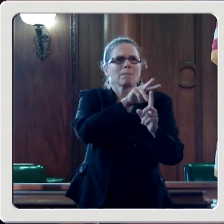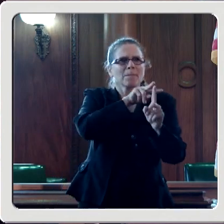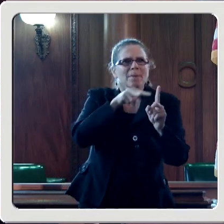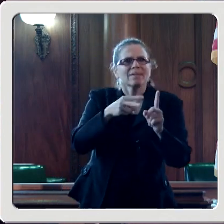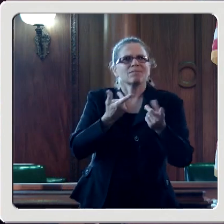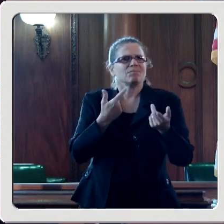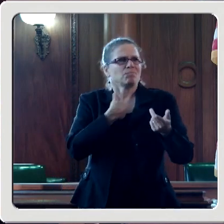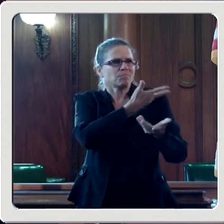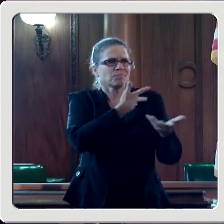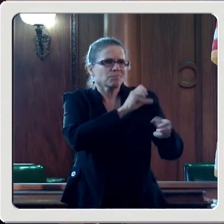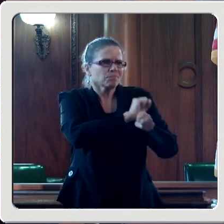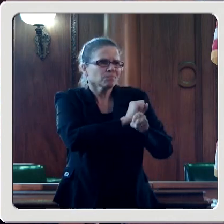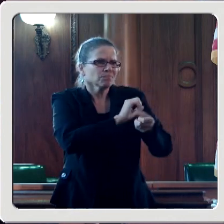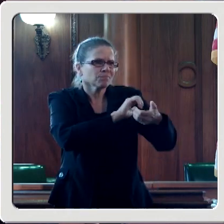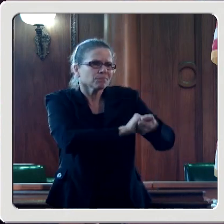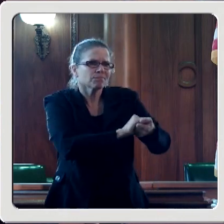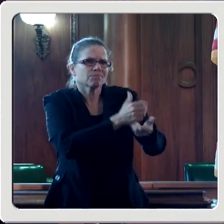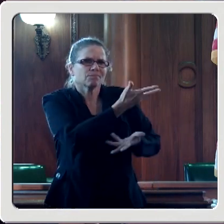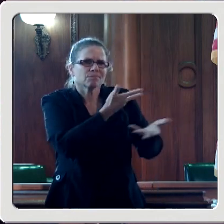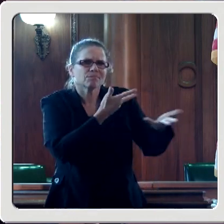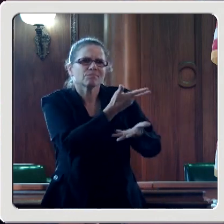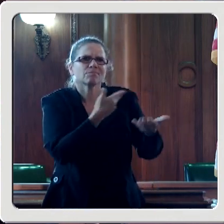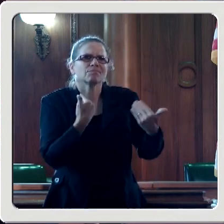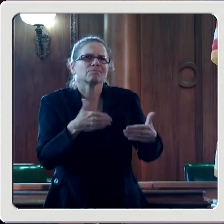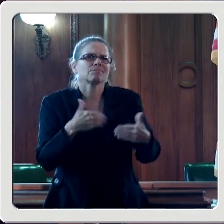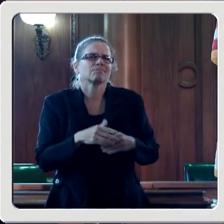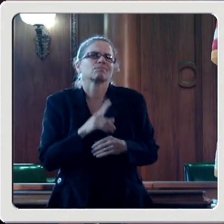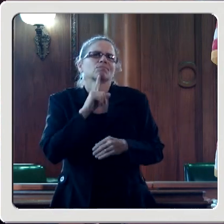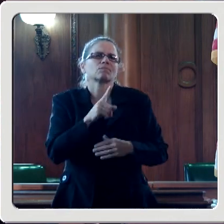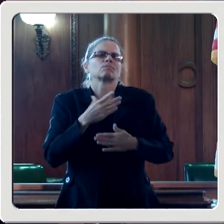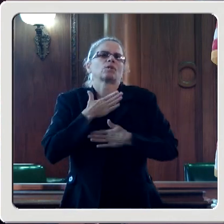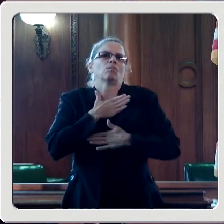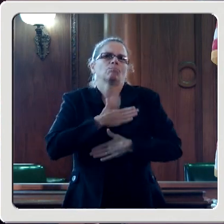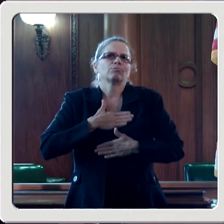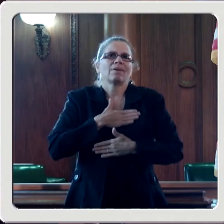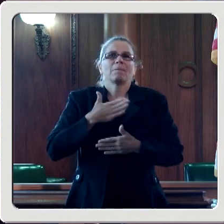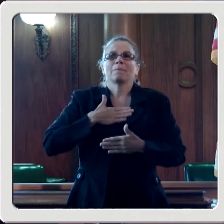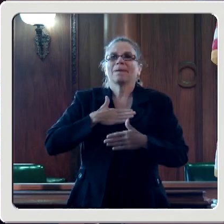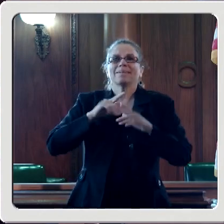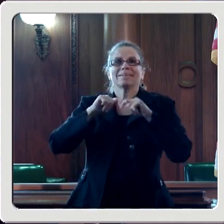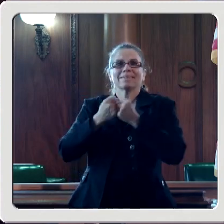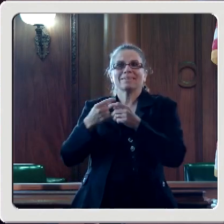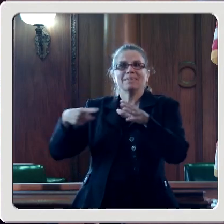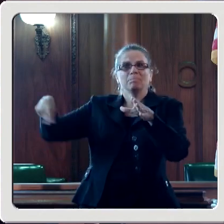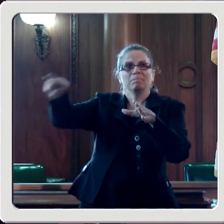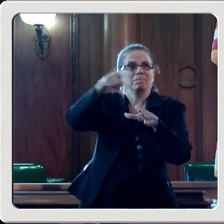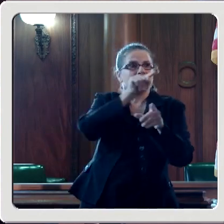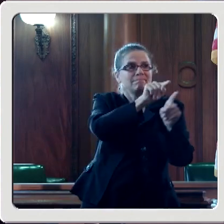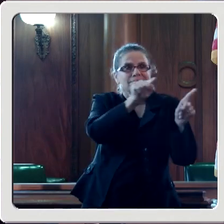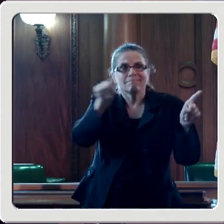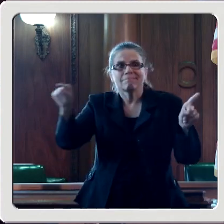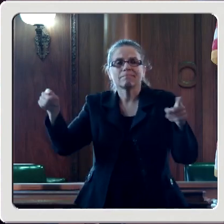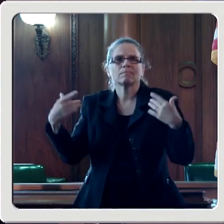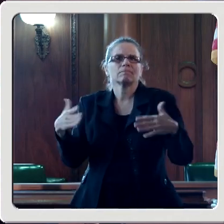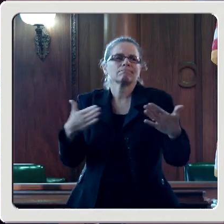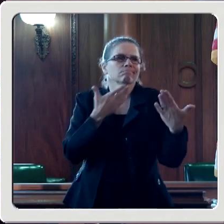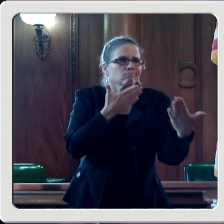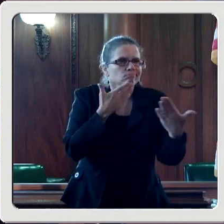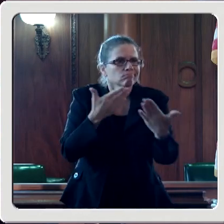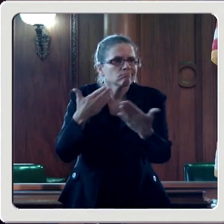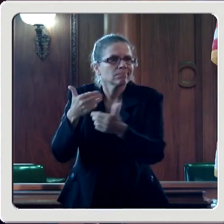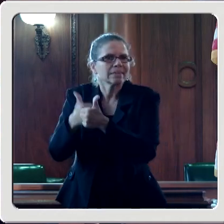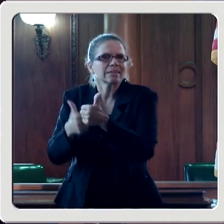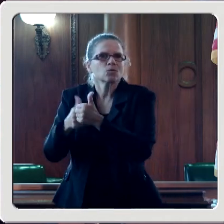with our hospital system. And I'm deeply appreciative of my cabinet heads and rank and file who are tested